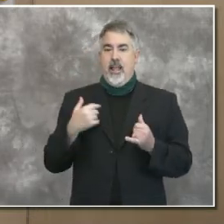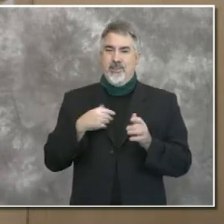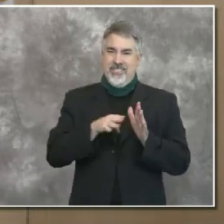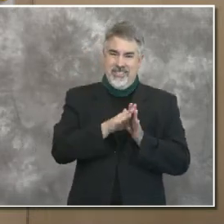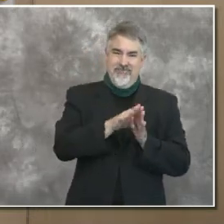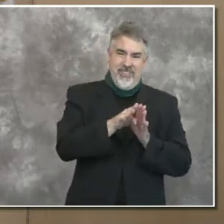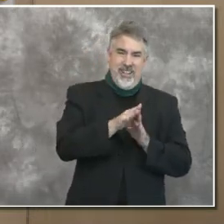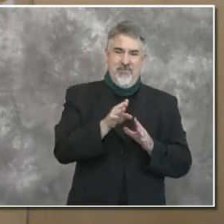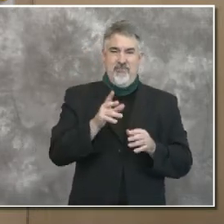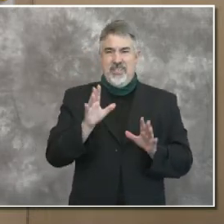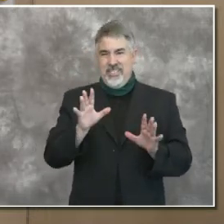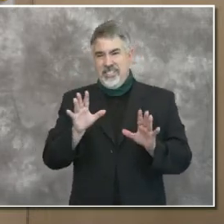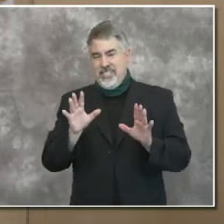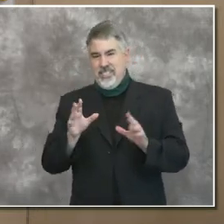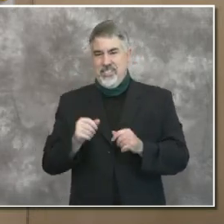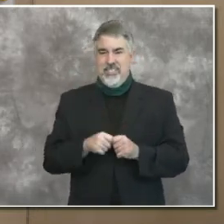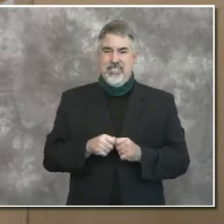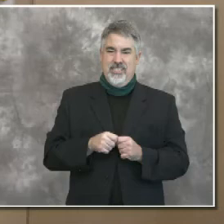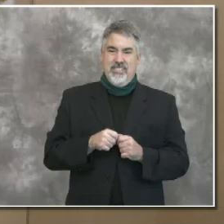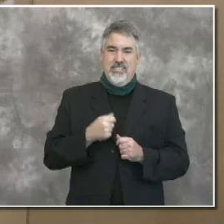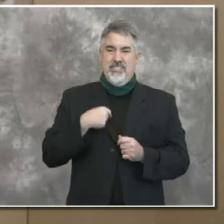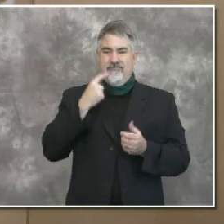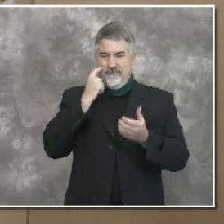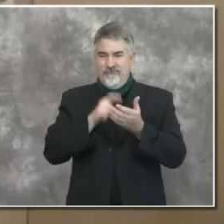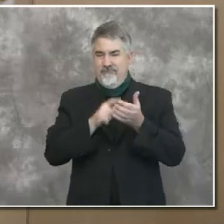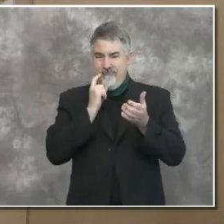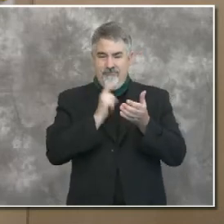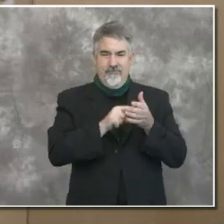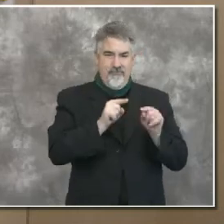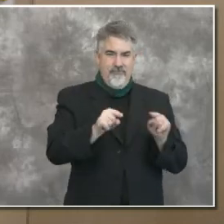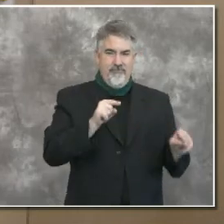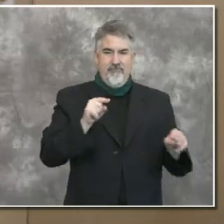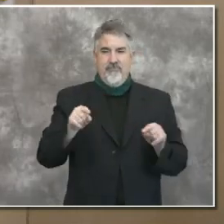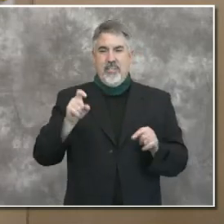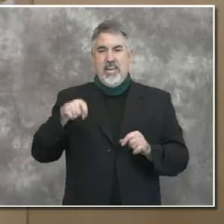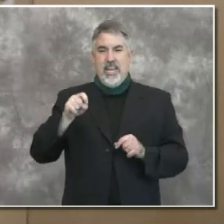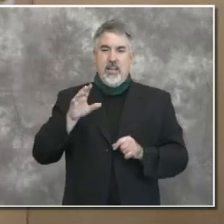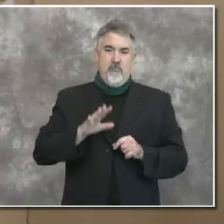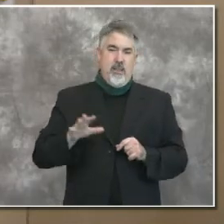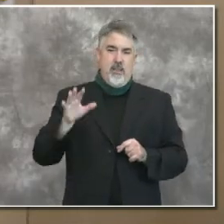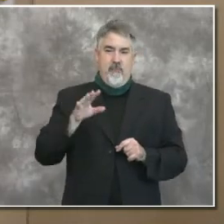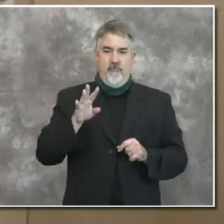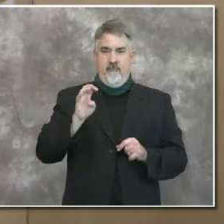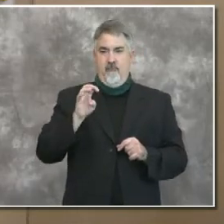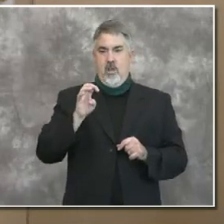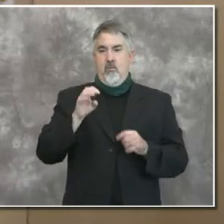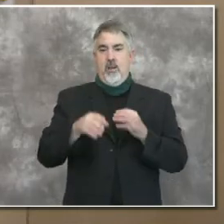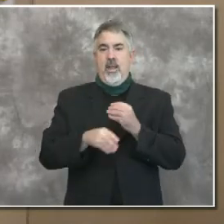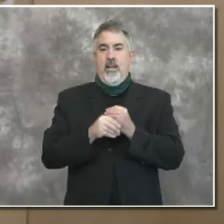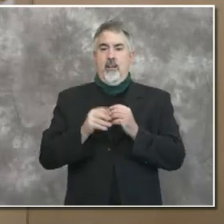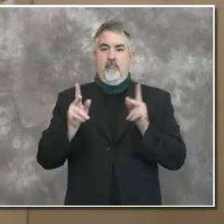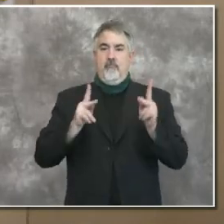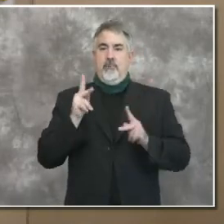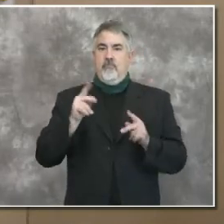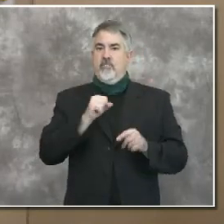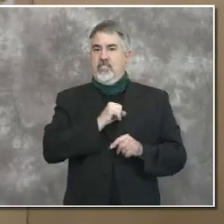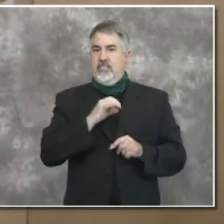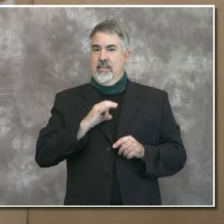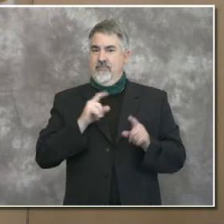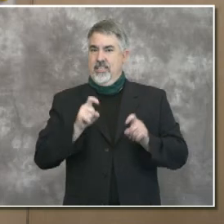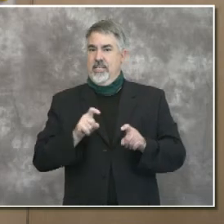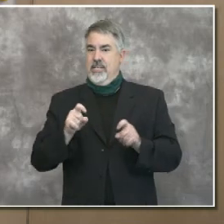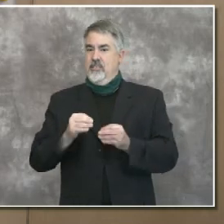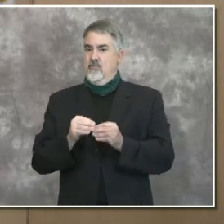identify, and we will need about 400 additional staff for contact